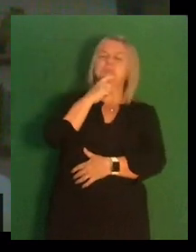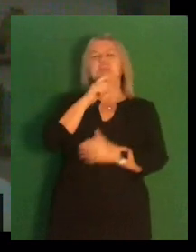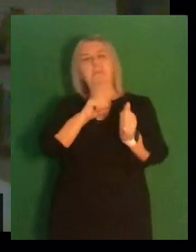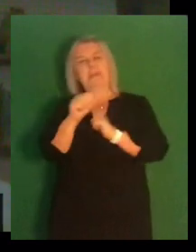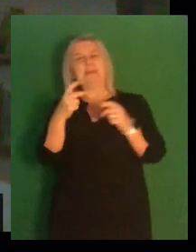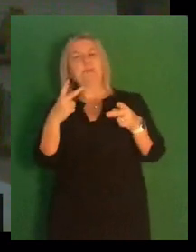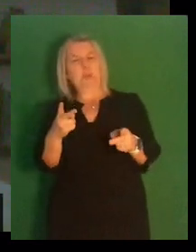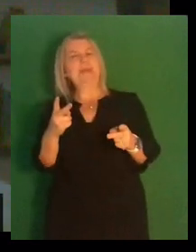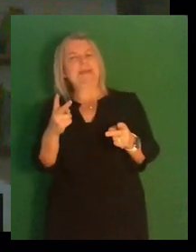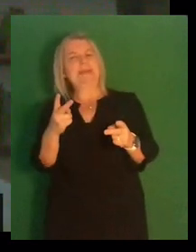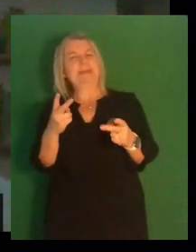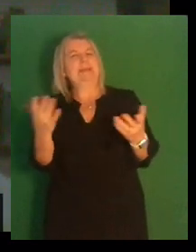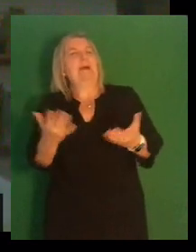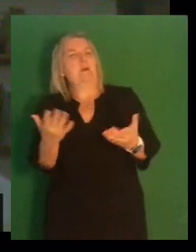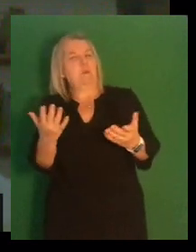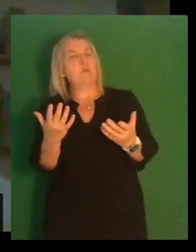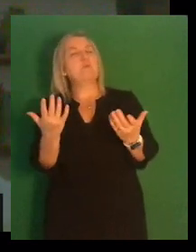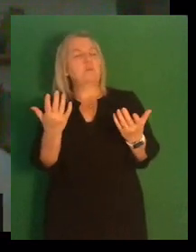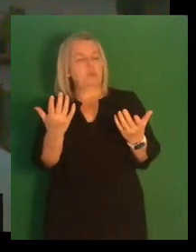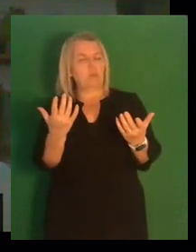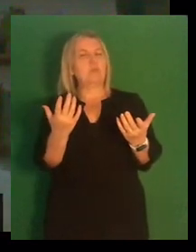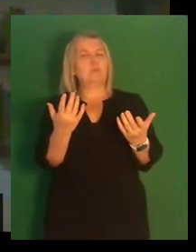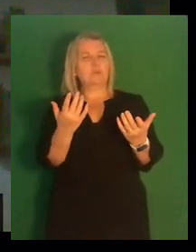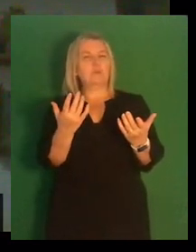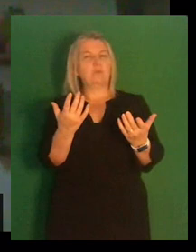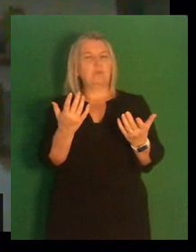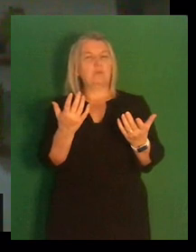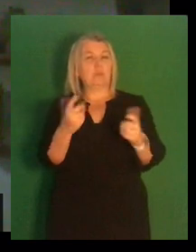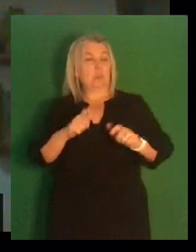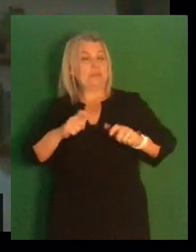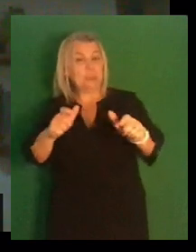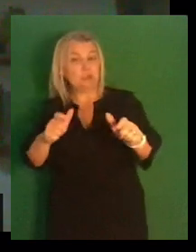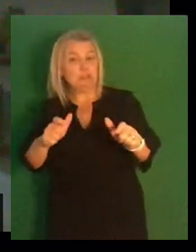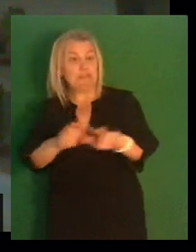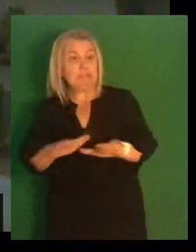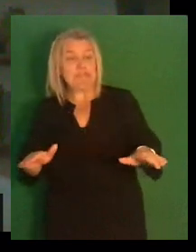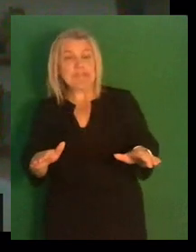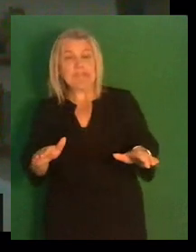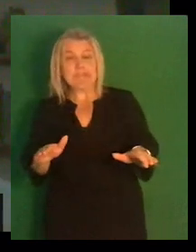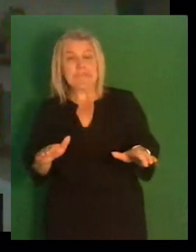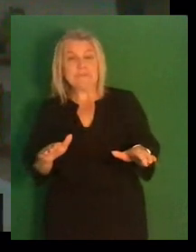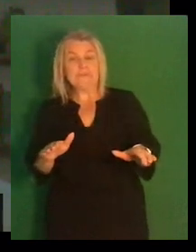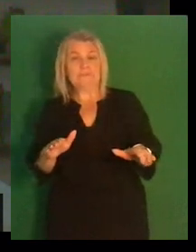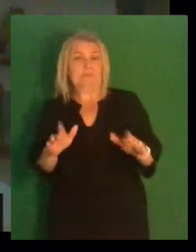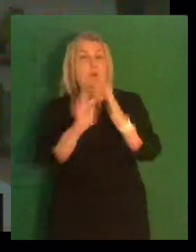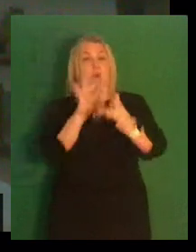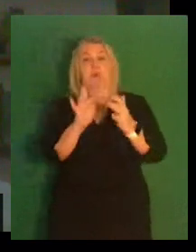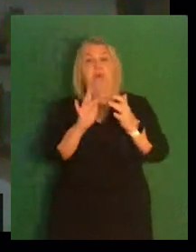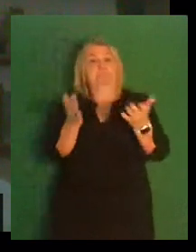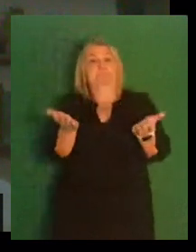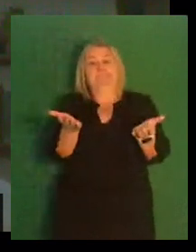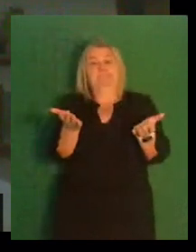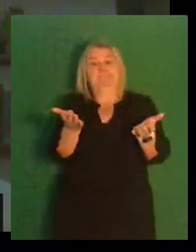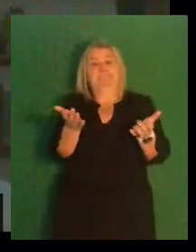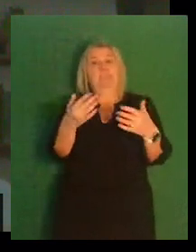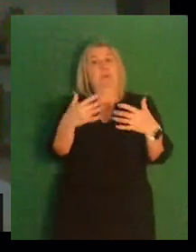into now how we can, you know, continue, because of course, working online, it's been amazing in terms